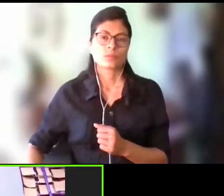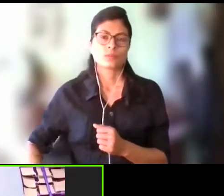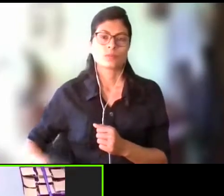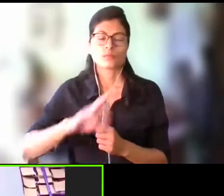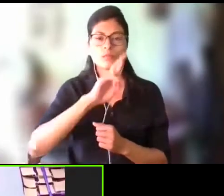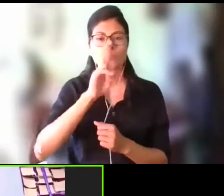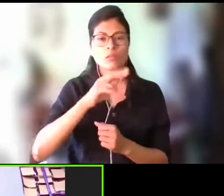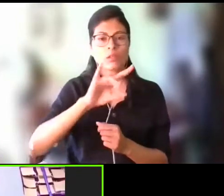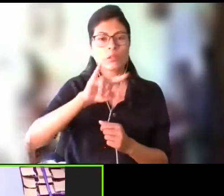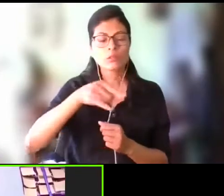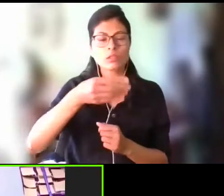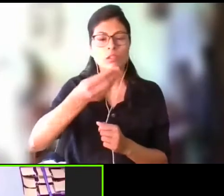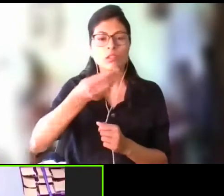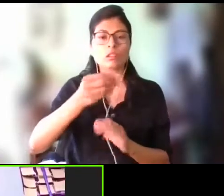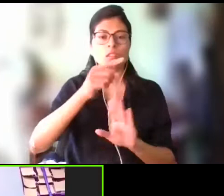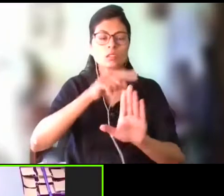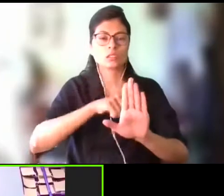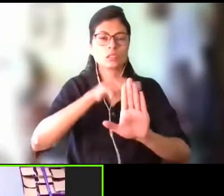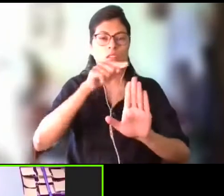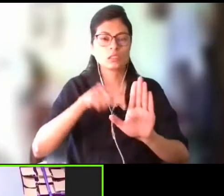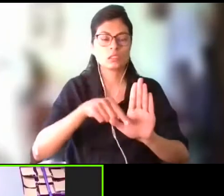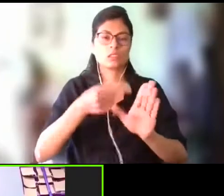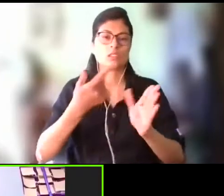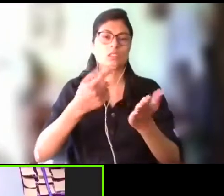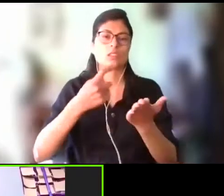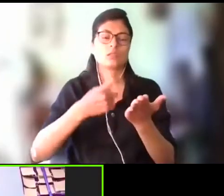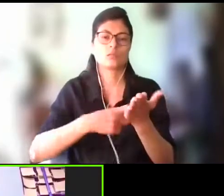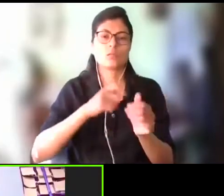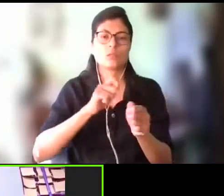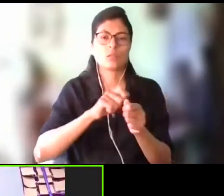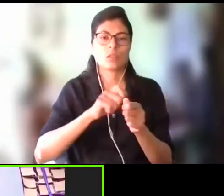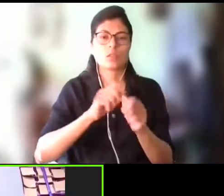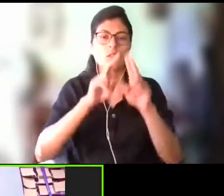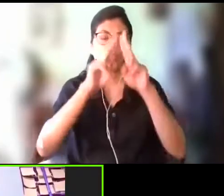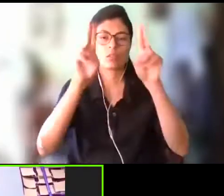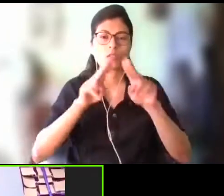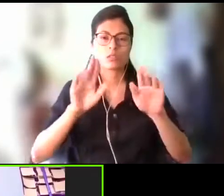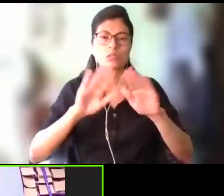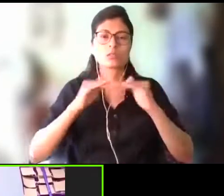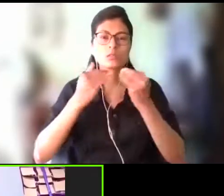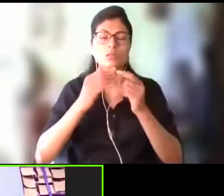policymakers, to speak to international organizations, NGOs, to speak